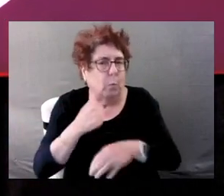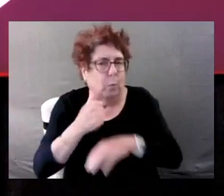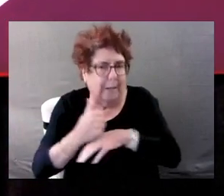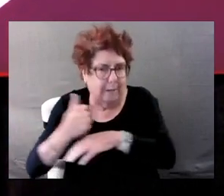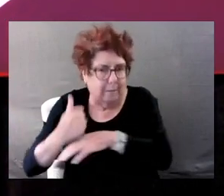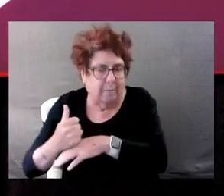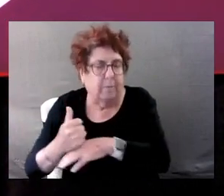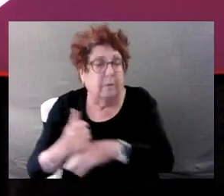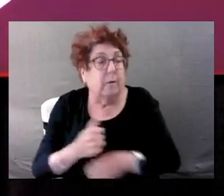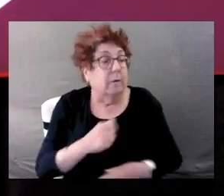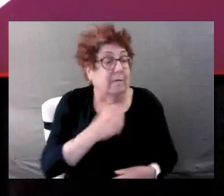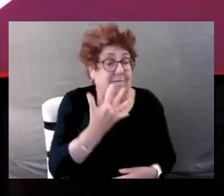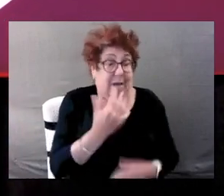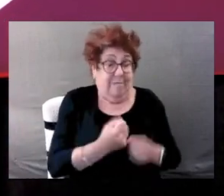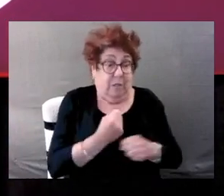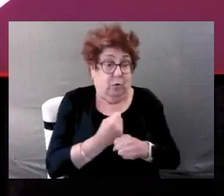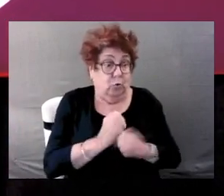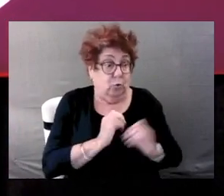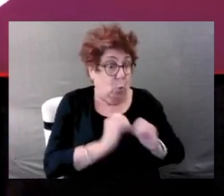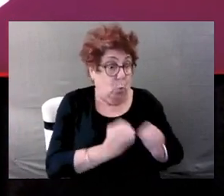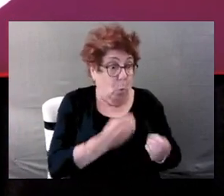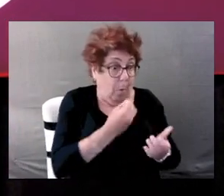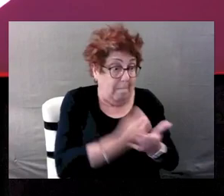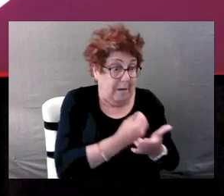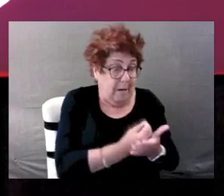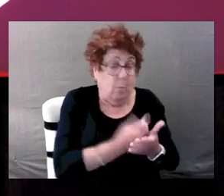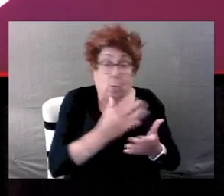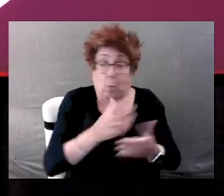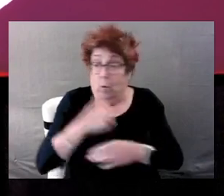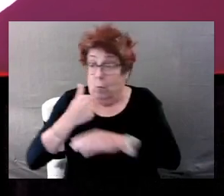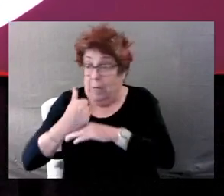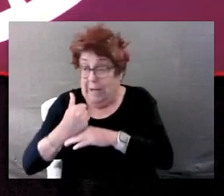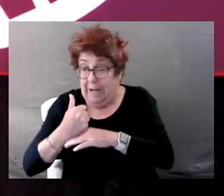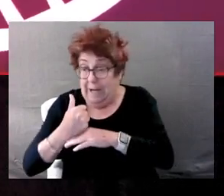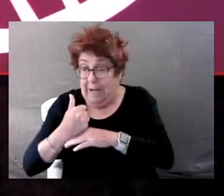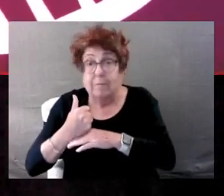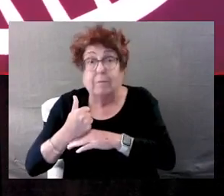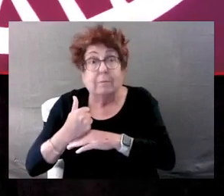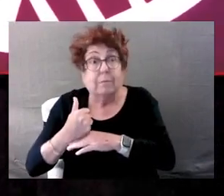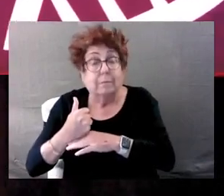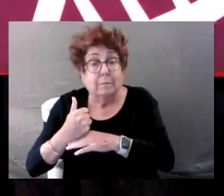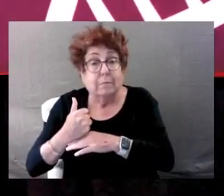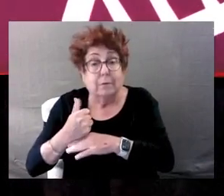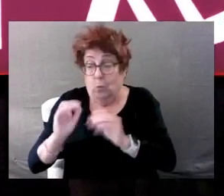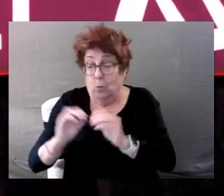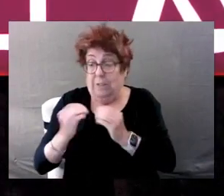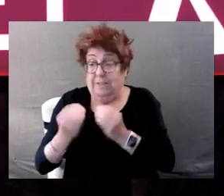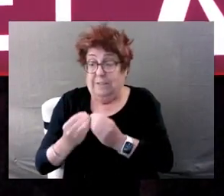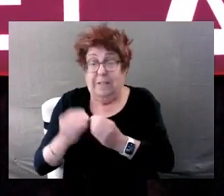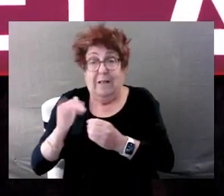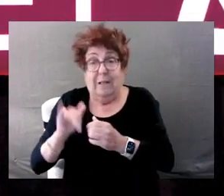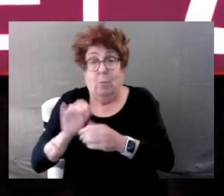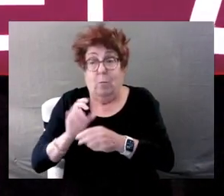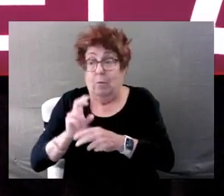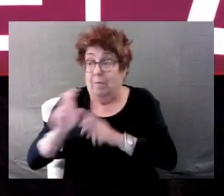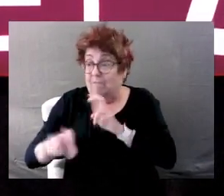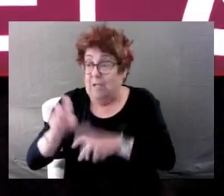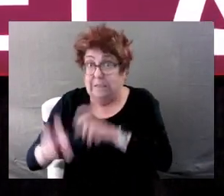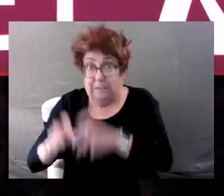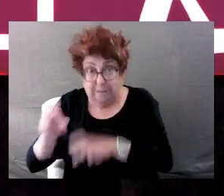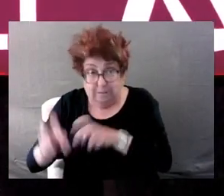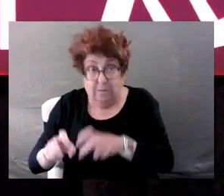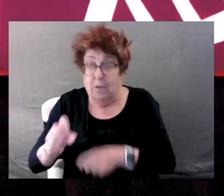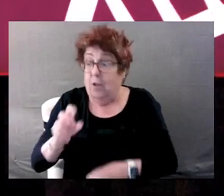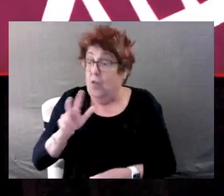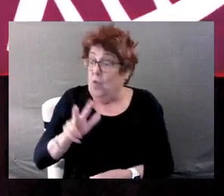from no money to actually we wanted to create an organization that would actually invest money on the ground. We've actually put $32 million on the ground in